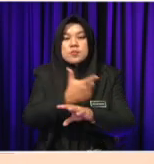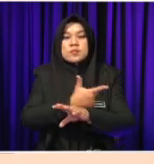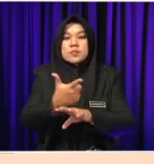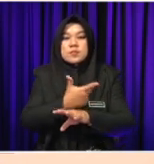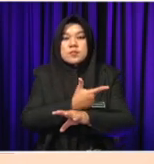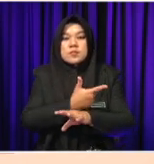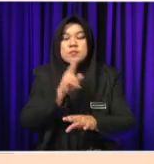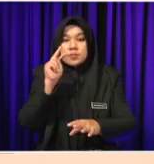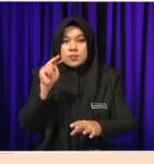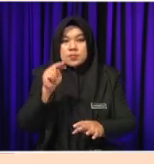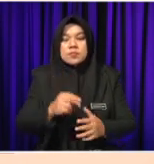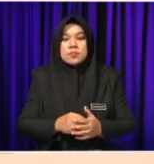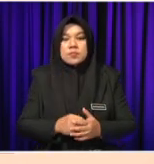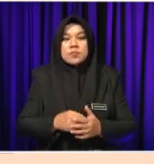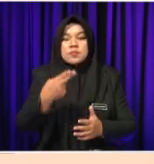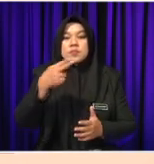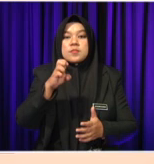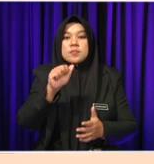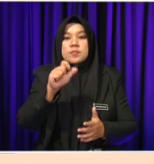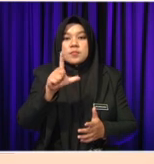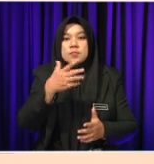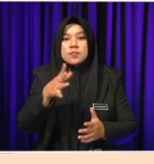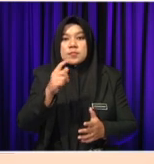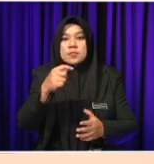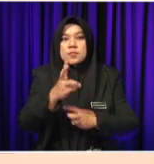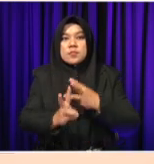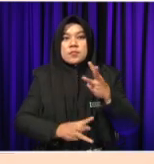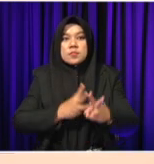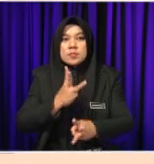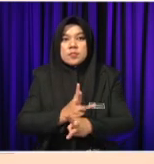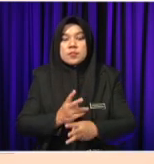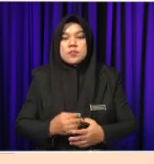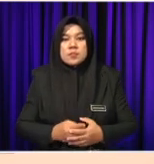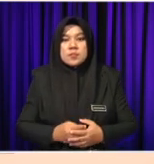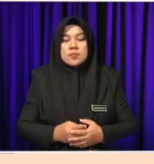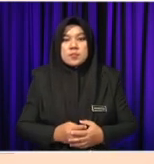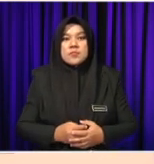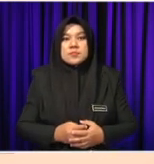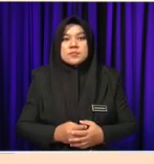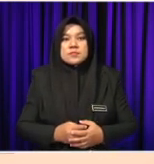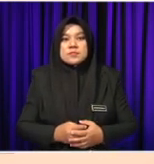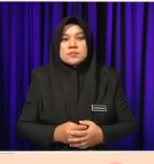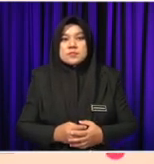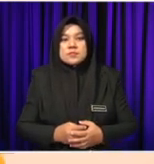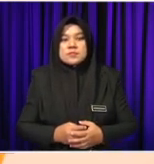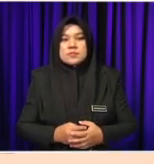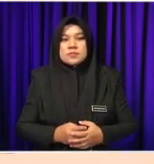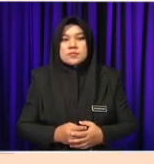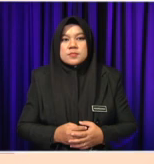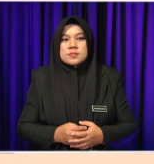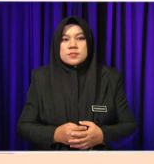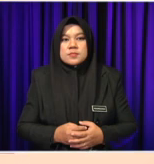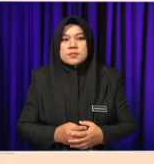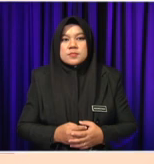own later. Yes. Heal the world. All right? I bet a lot of people are going to listen to this song afterwards. Okay. Let's go to the next one.